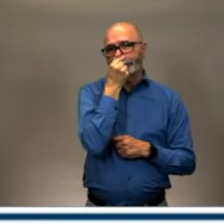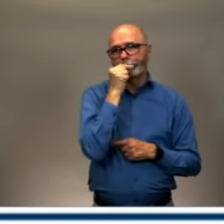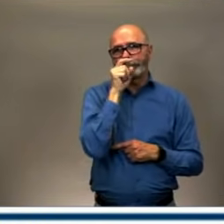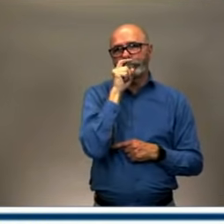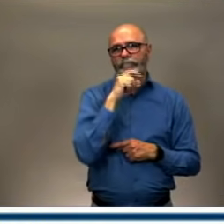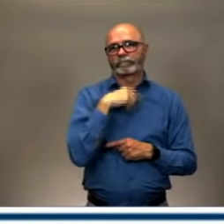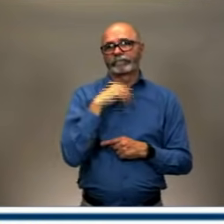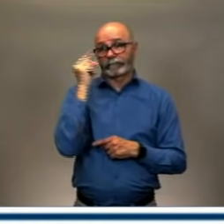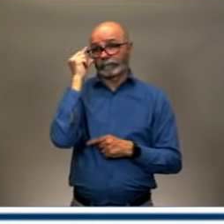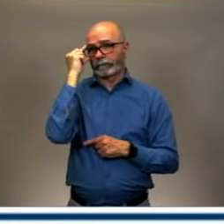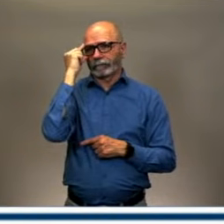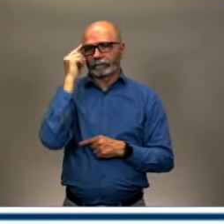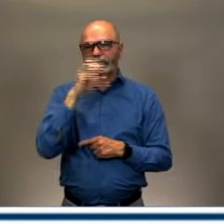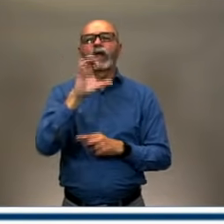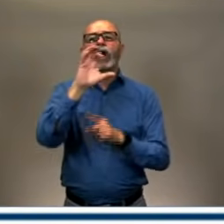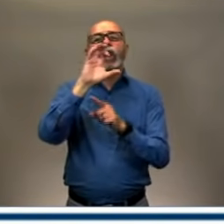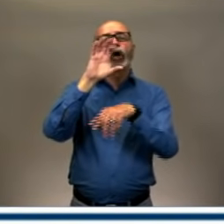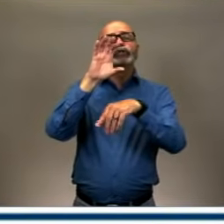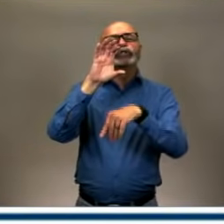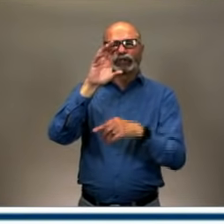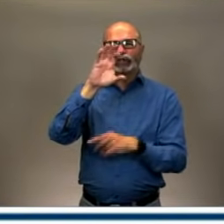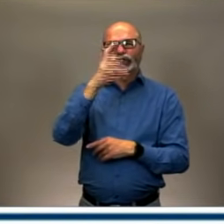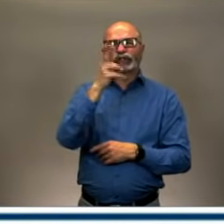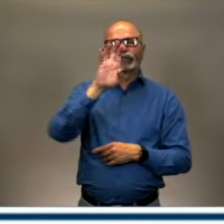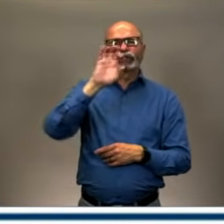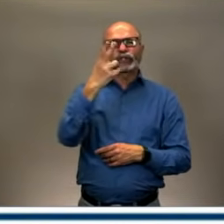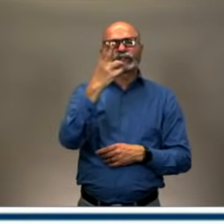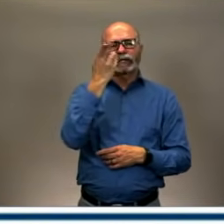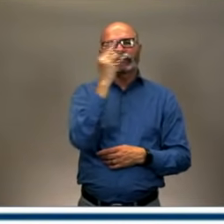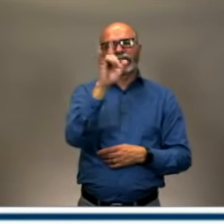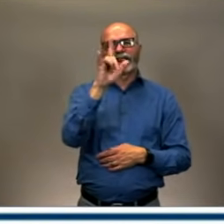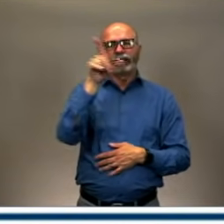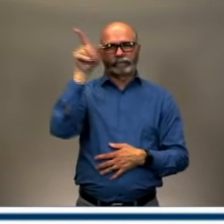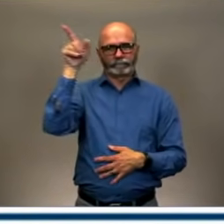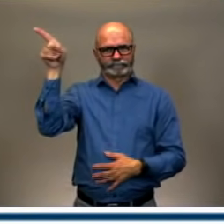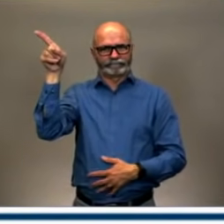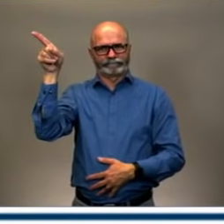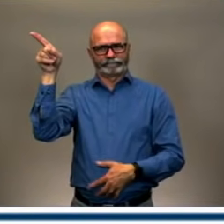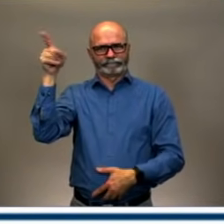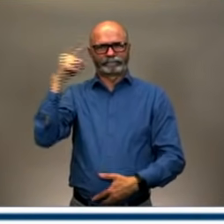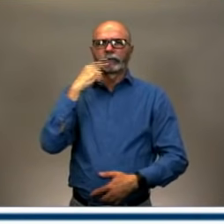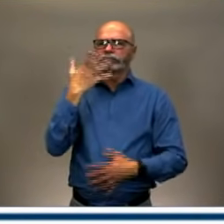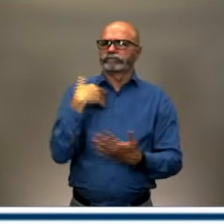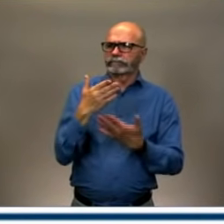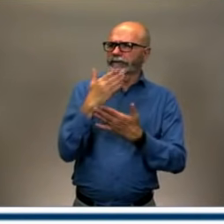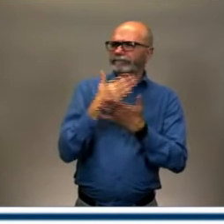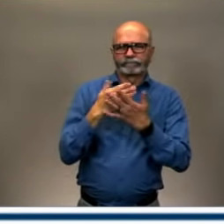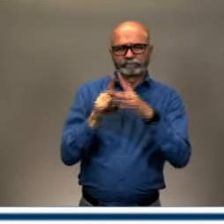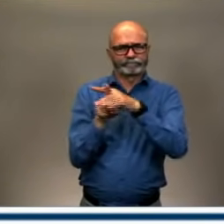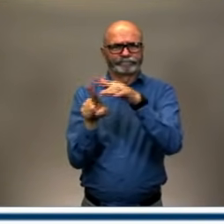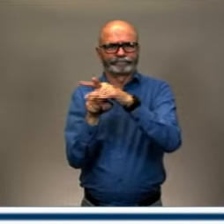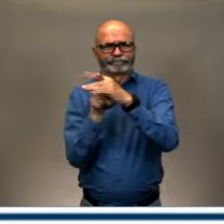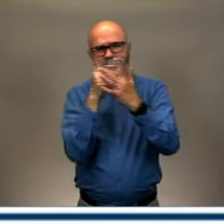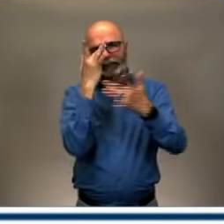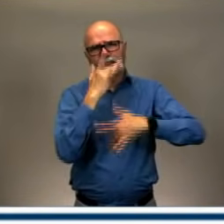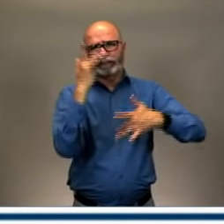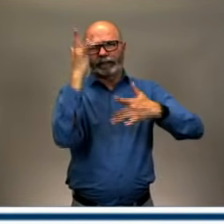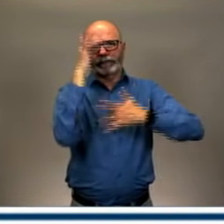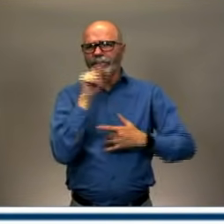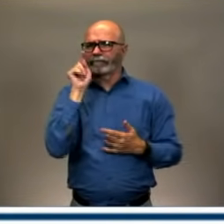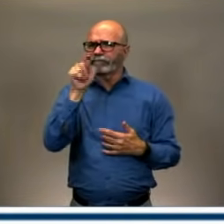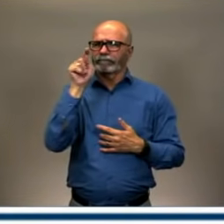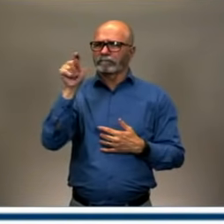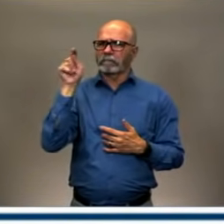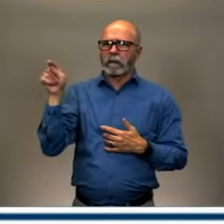7 cases have been identified, including 5 on the weekend, but there have been no other cases so